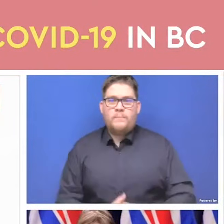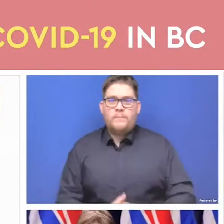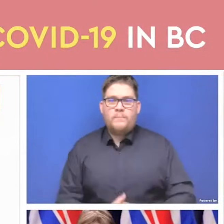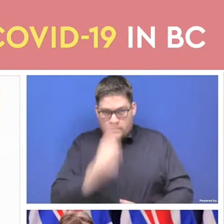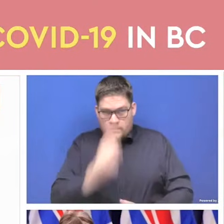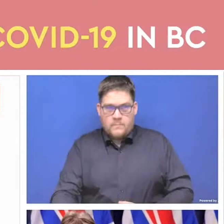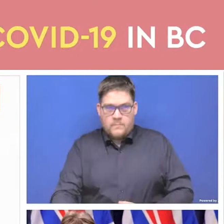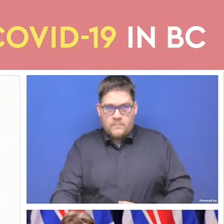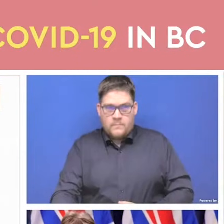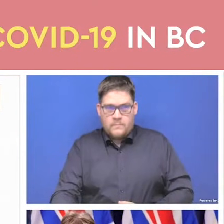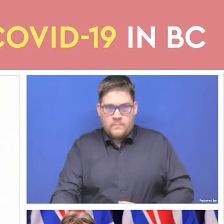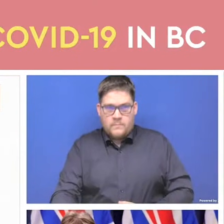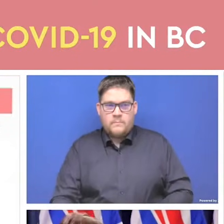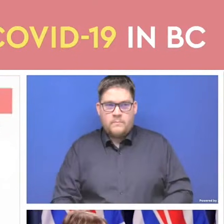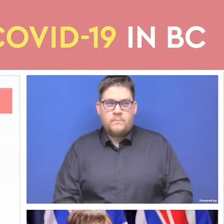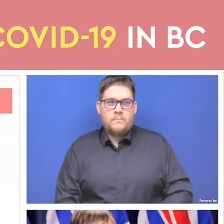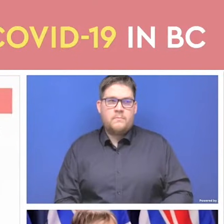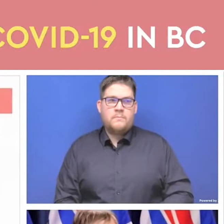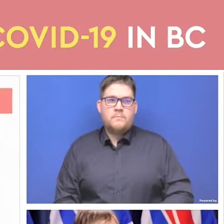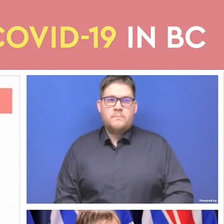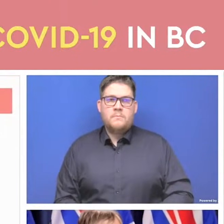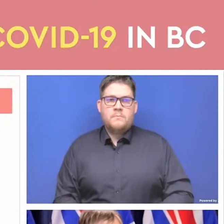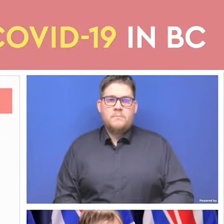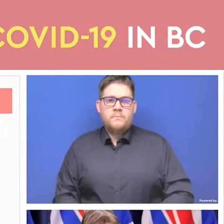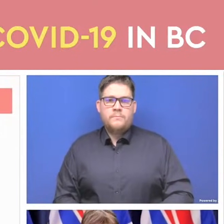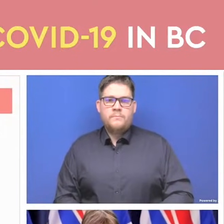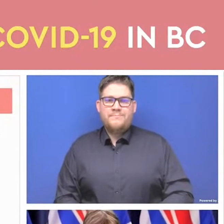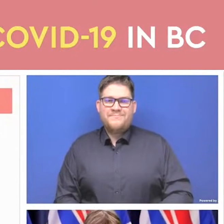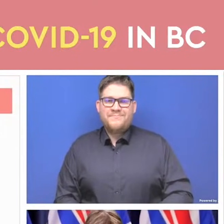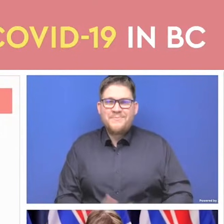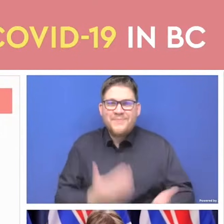Thanks so much, Dr. Henry and Minister.